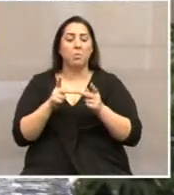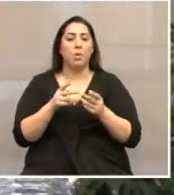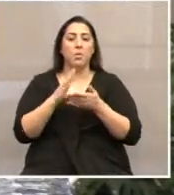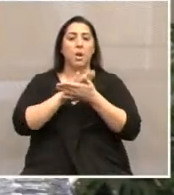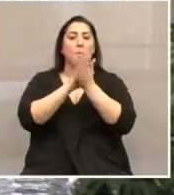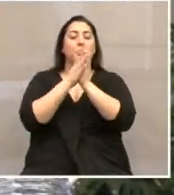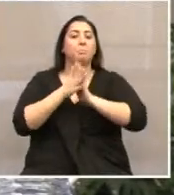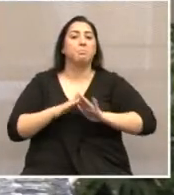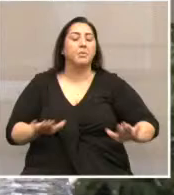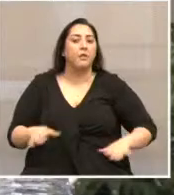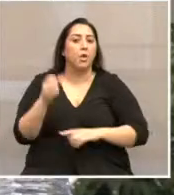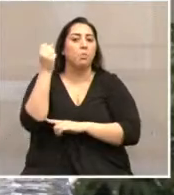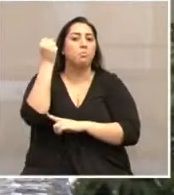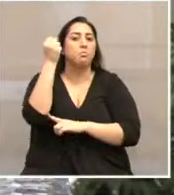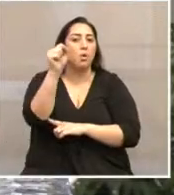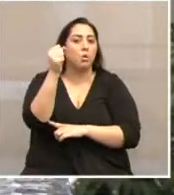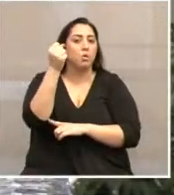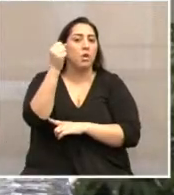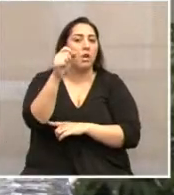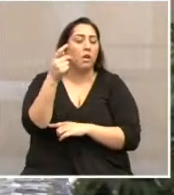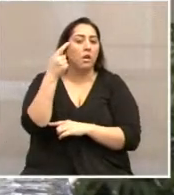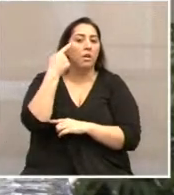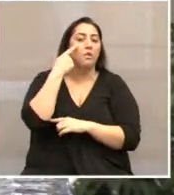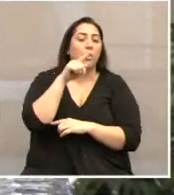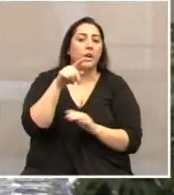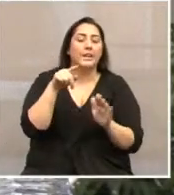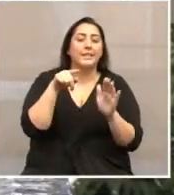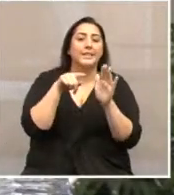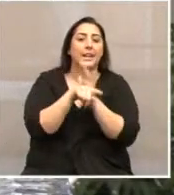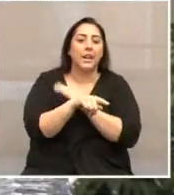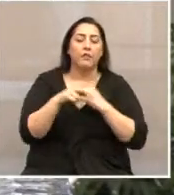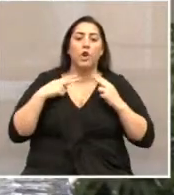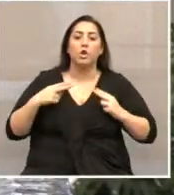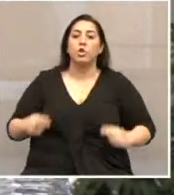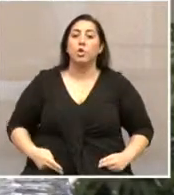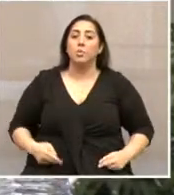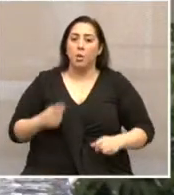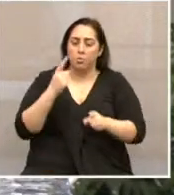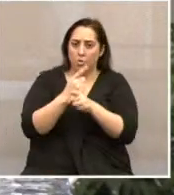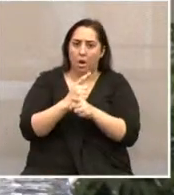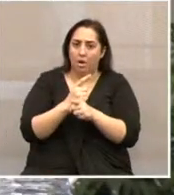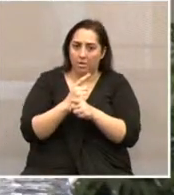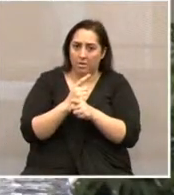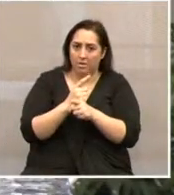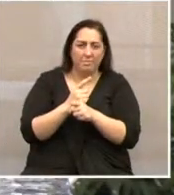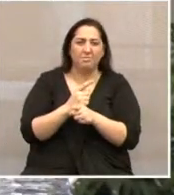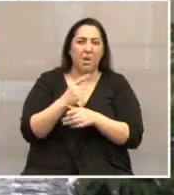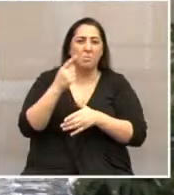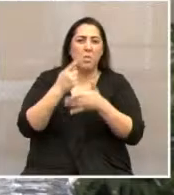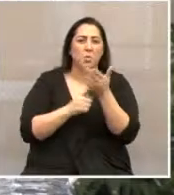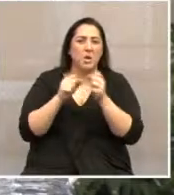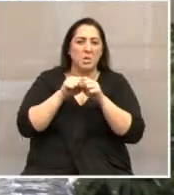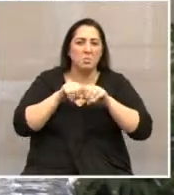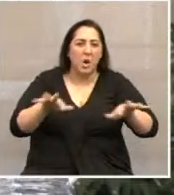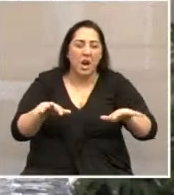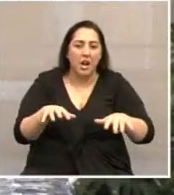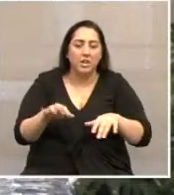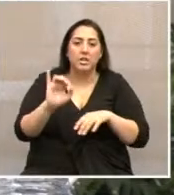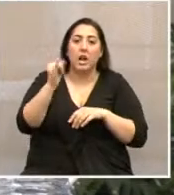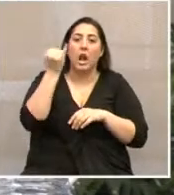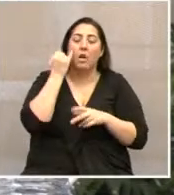for the killing of a human being. What was being spread in the media? That the people that